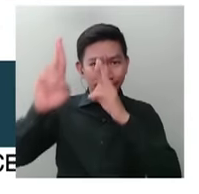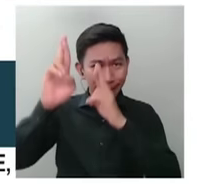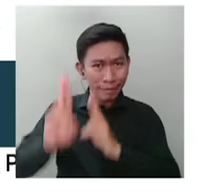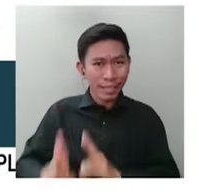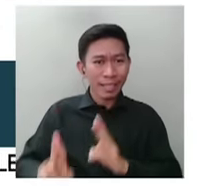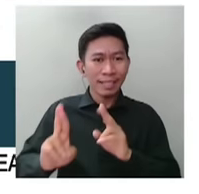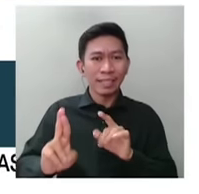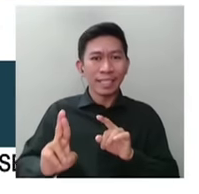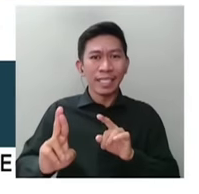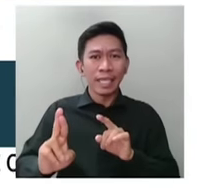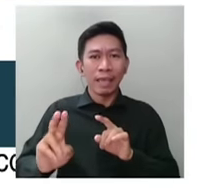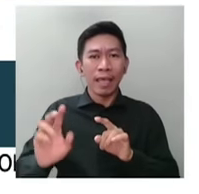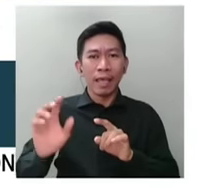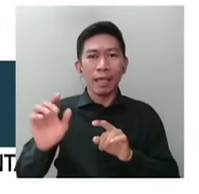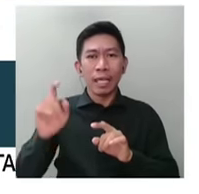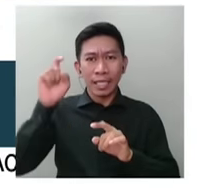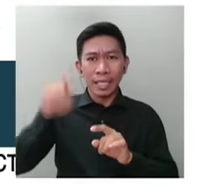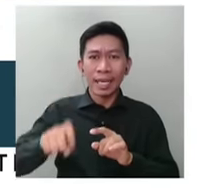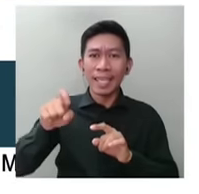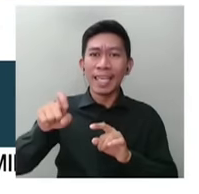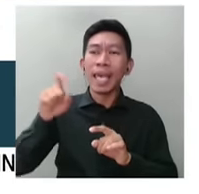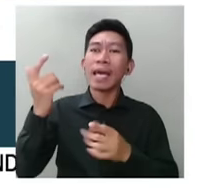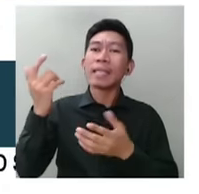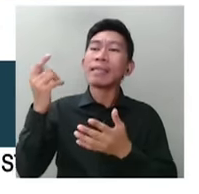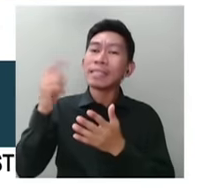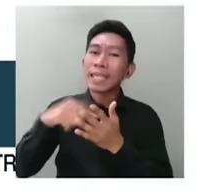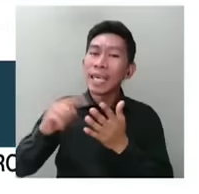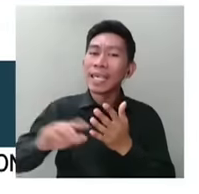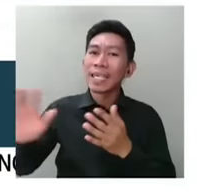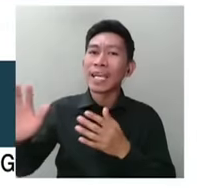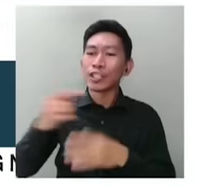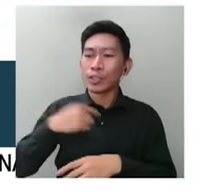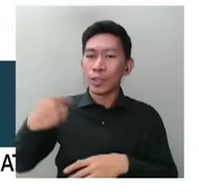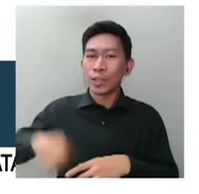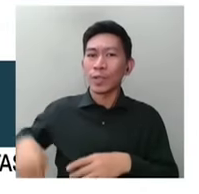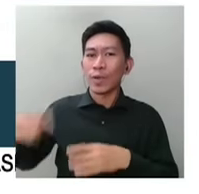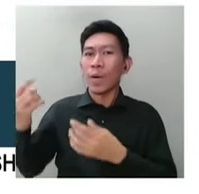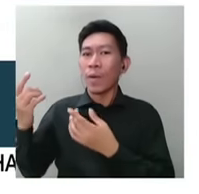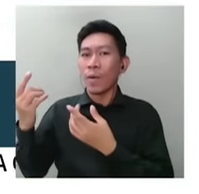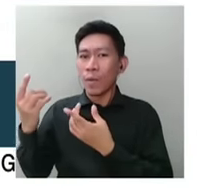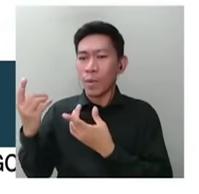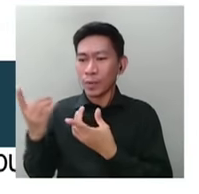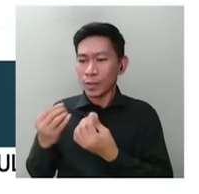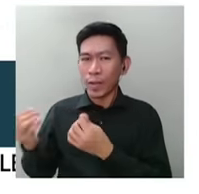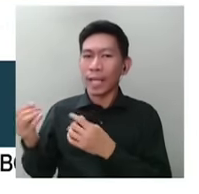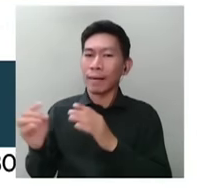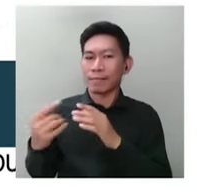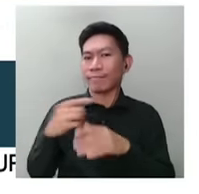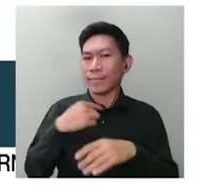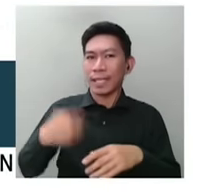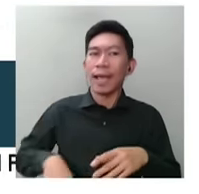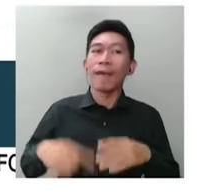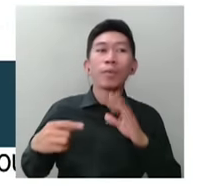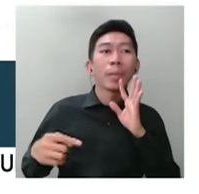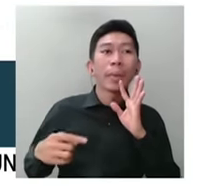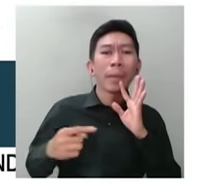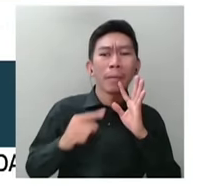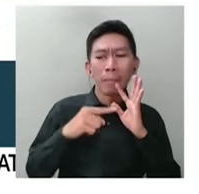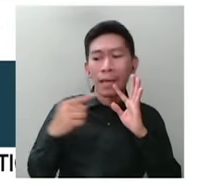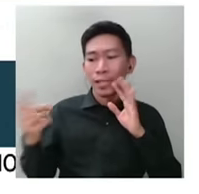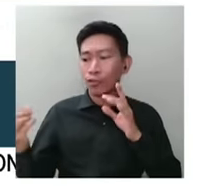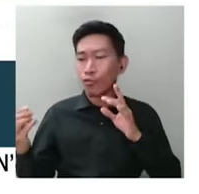Chinese actions and words? China would say one thing and do another. Mm. You know, basically assuring countries in the region